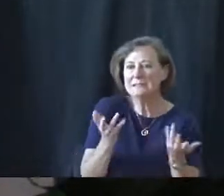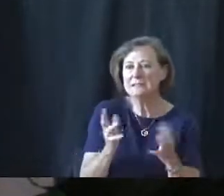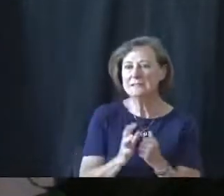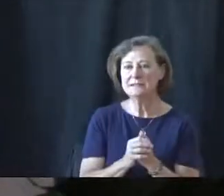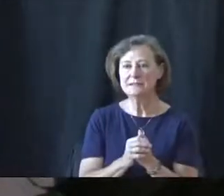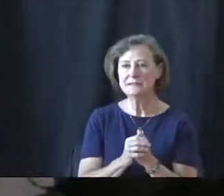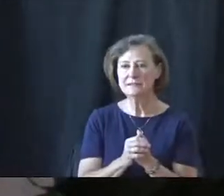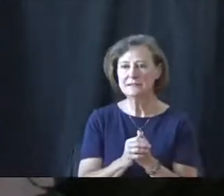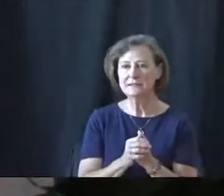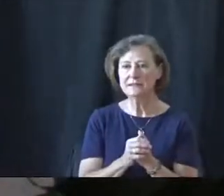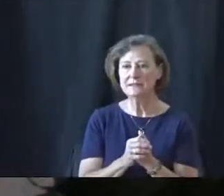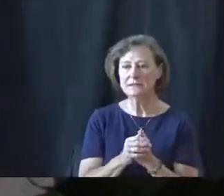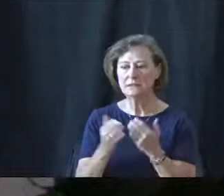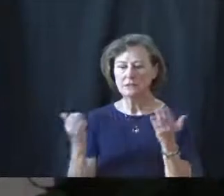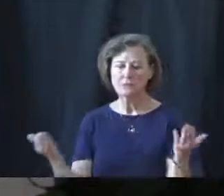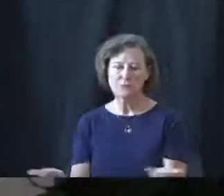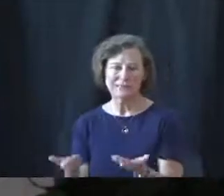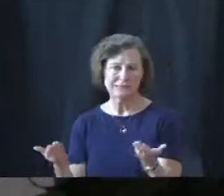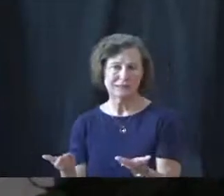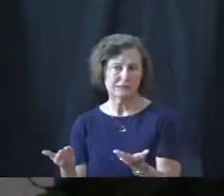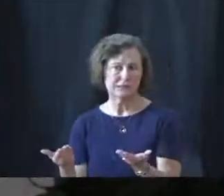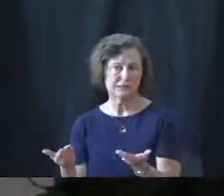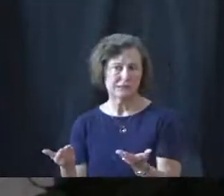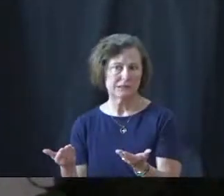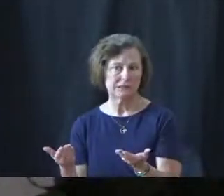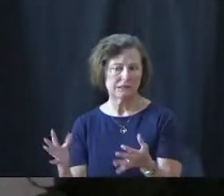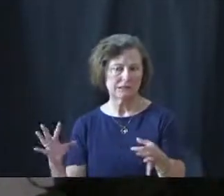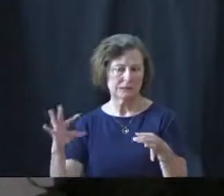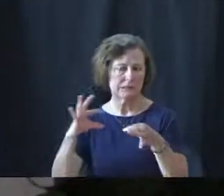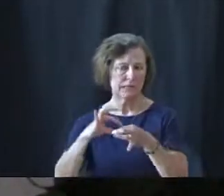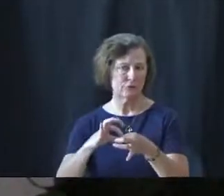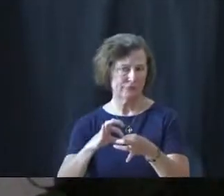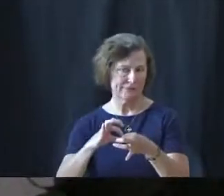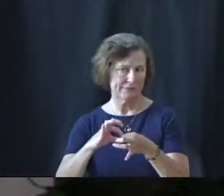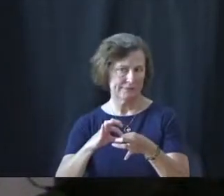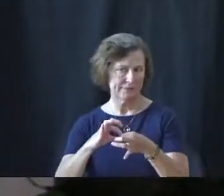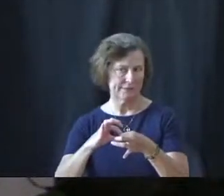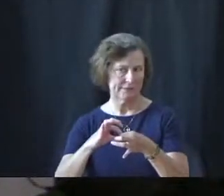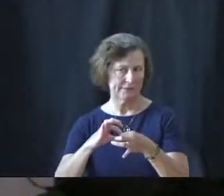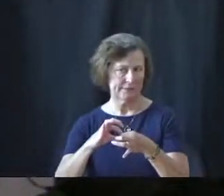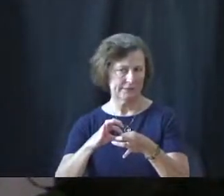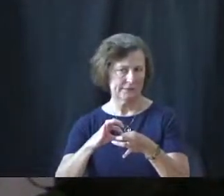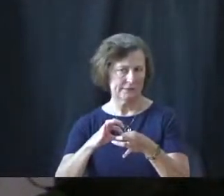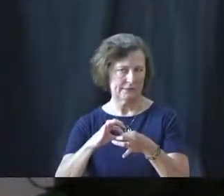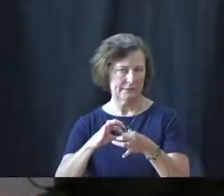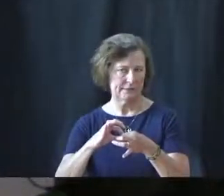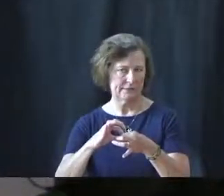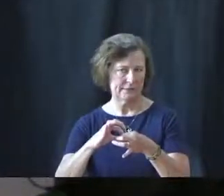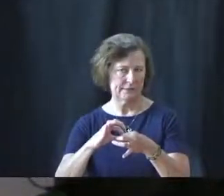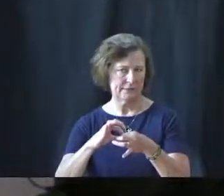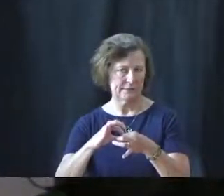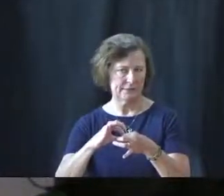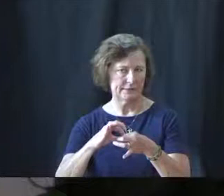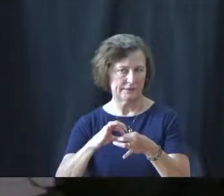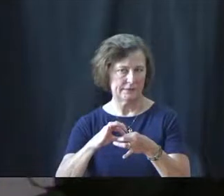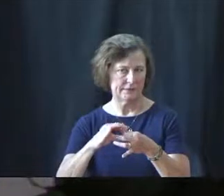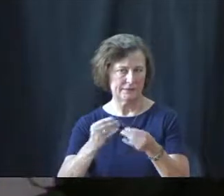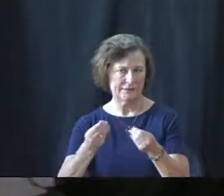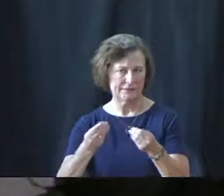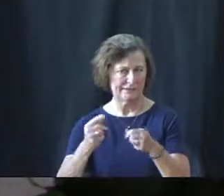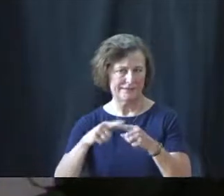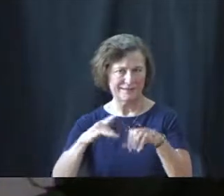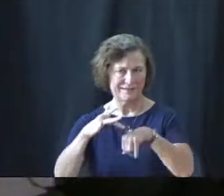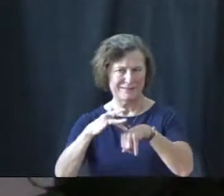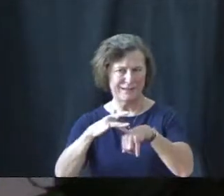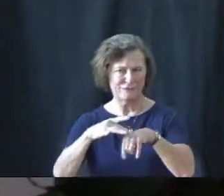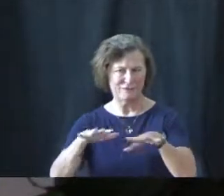A presence, connection that does not have a tangible sense to